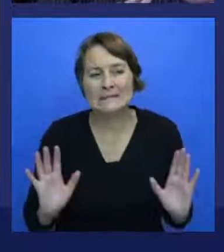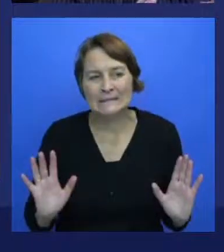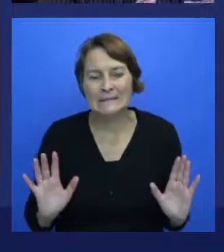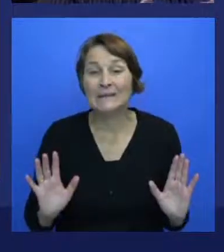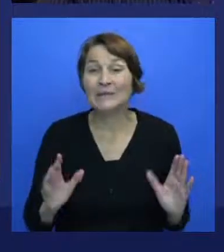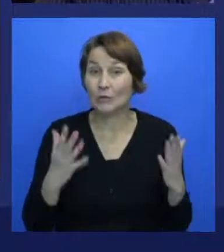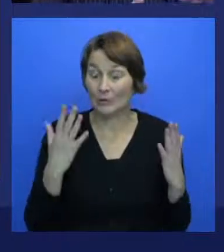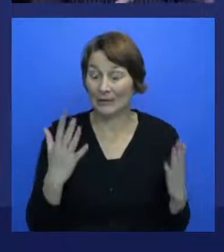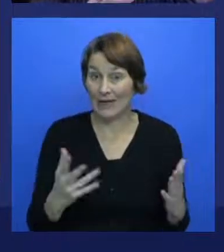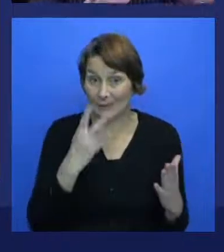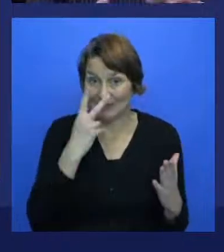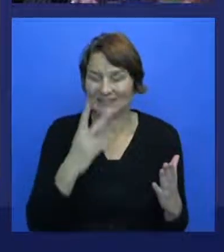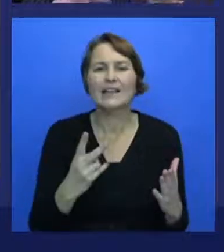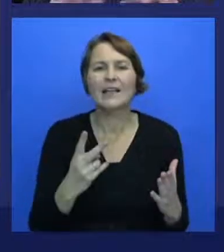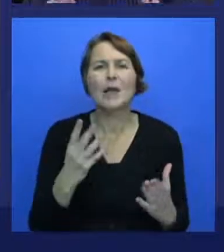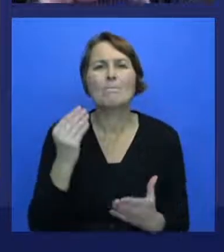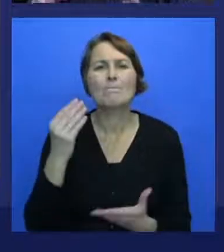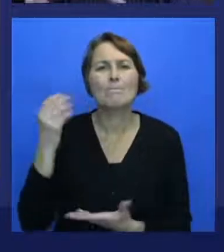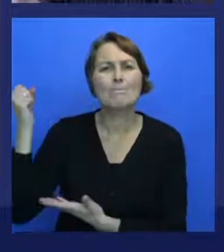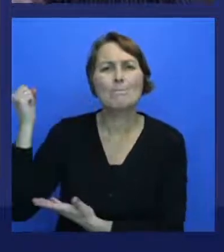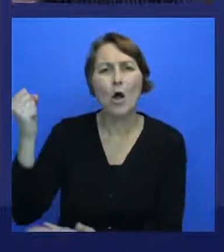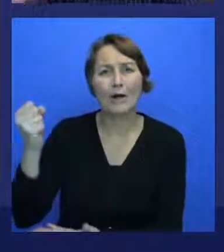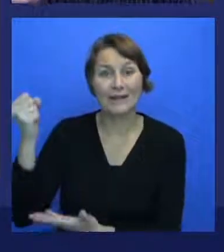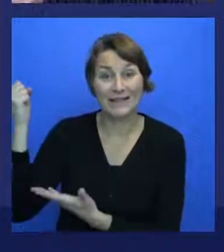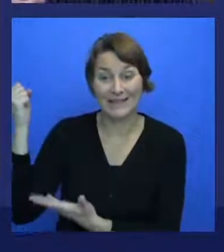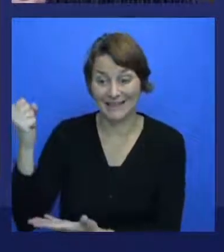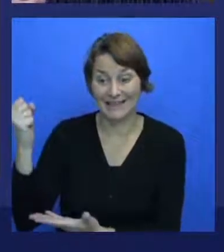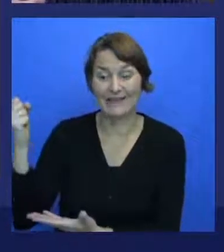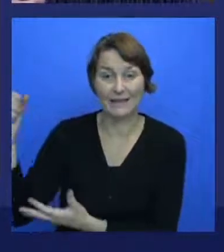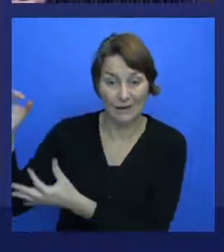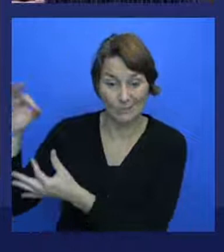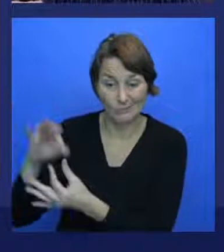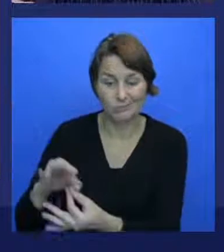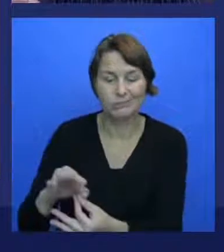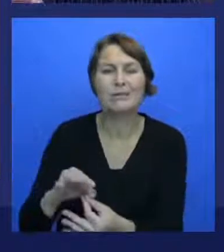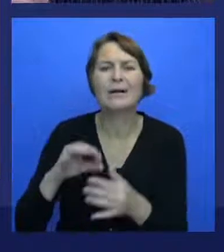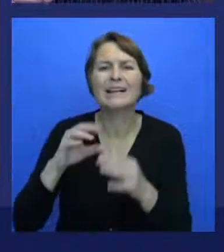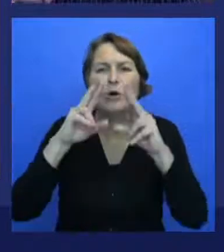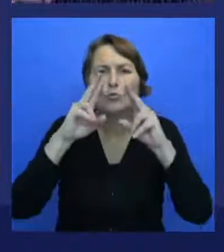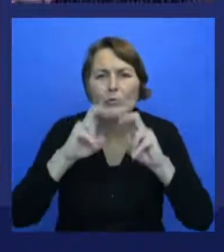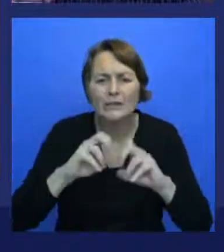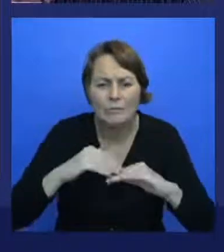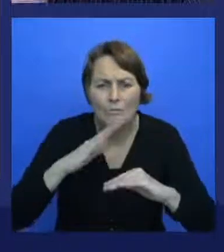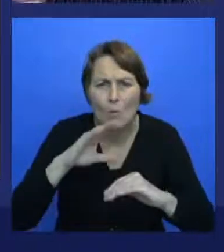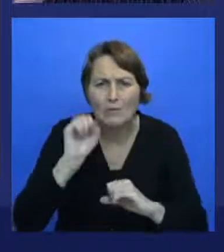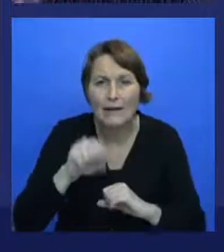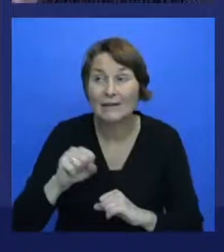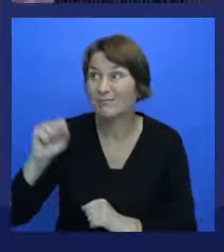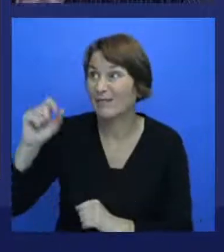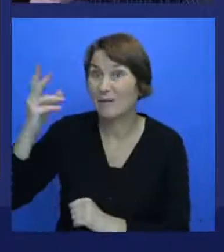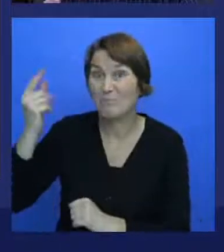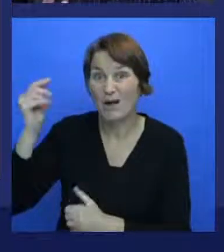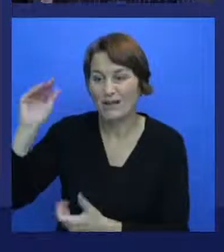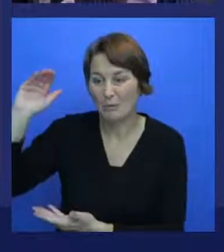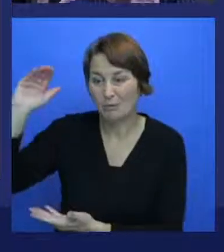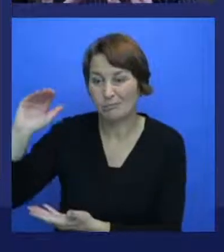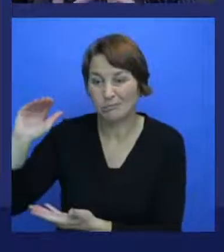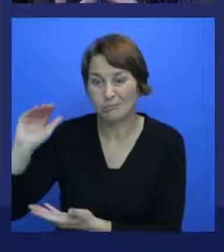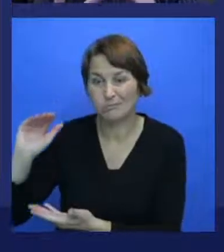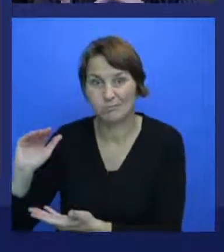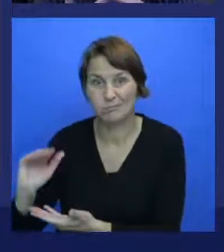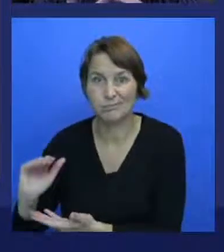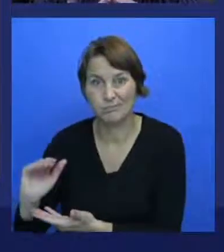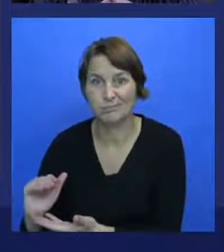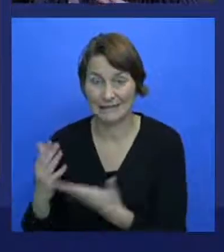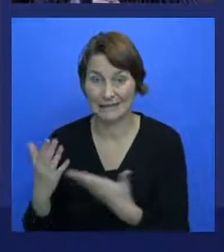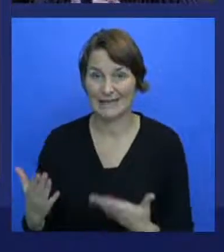on research is starting to diminish. Now, I would point out two things. One is, in all